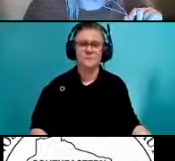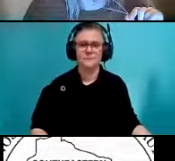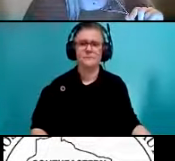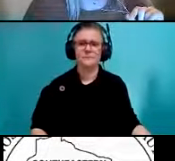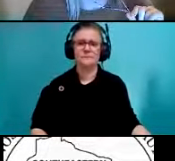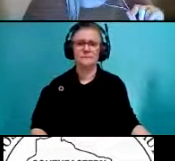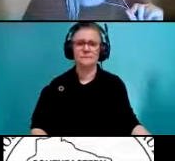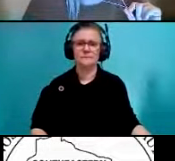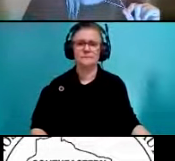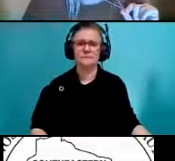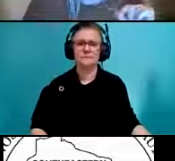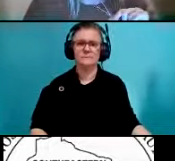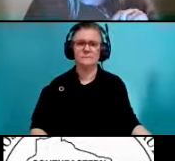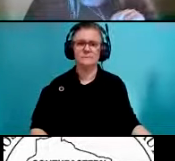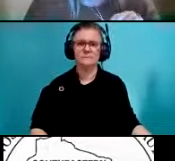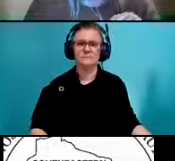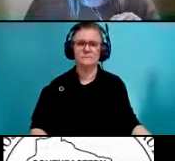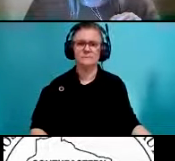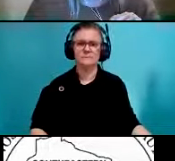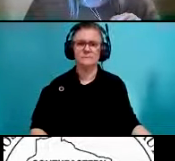running lane.